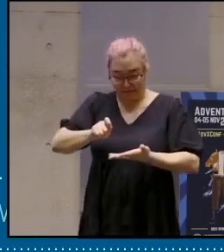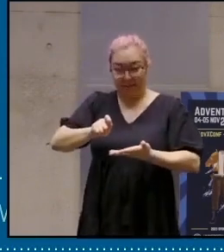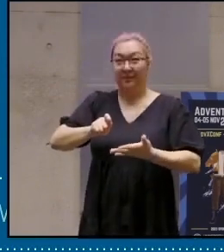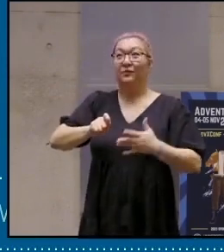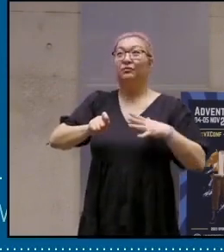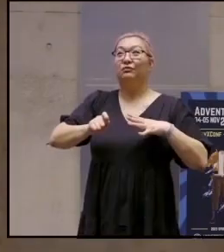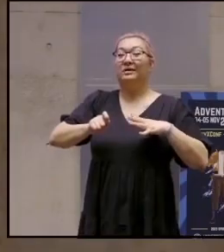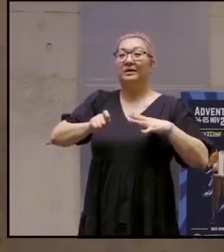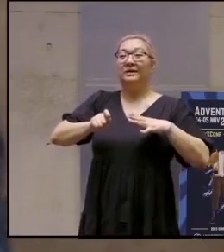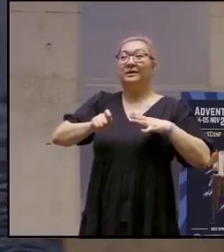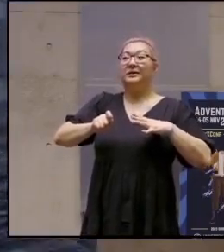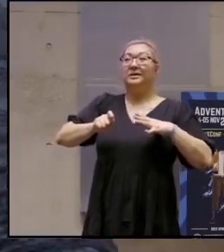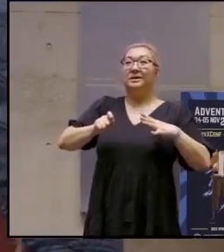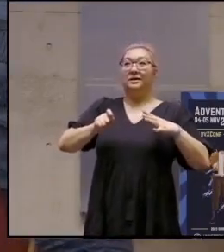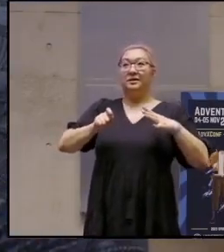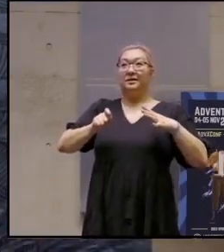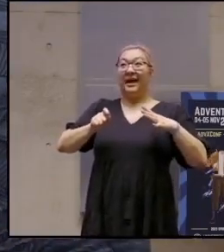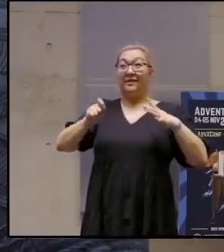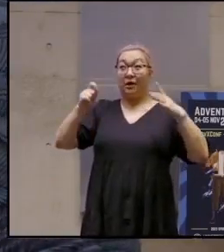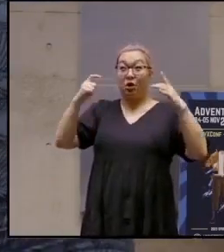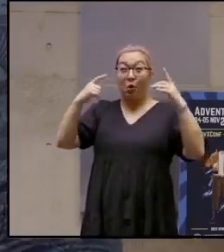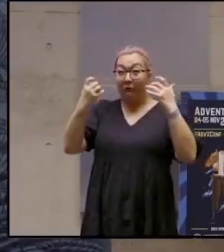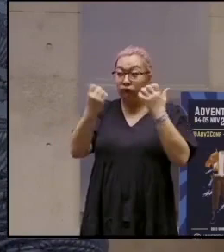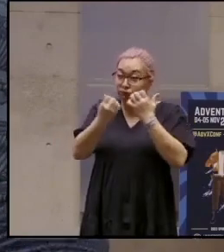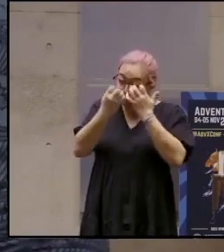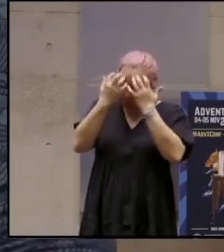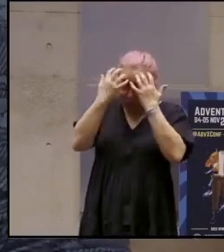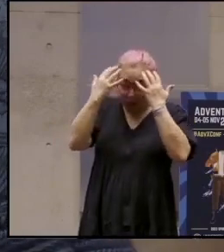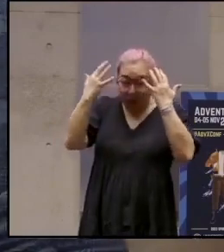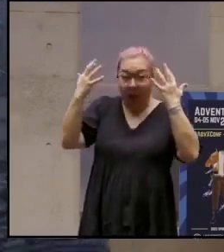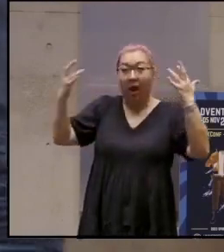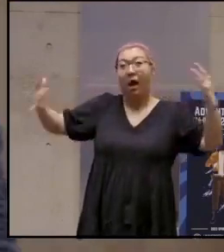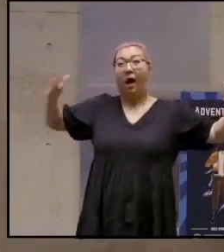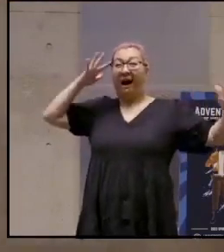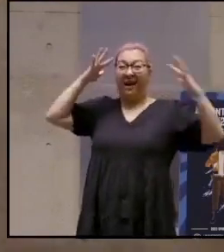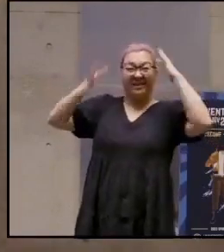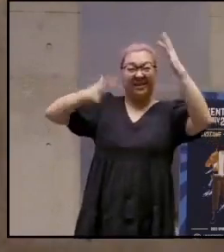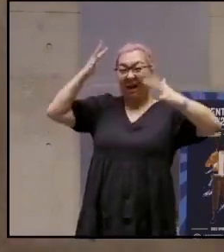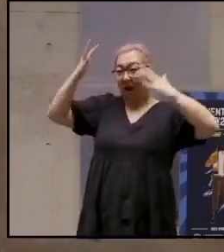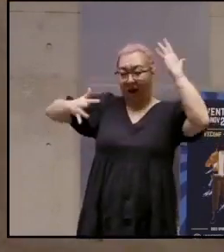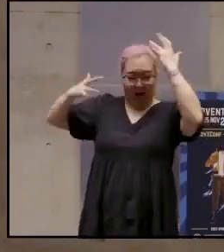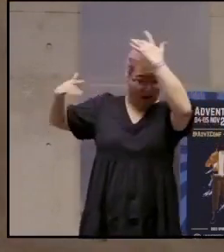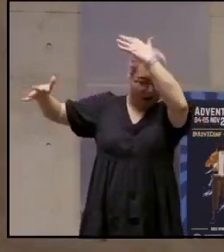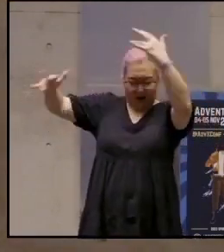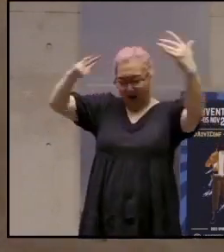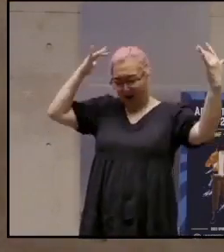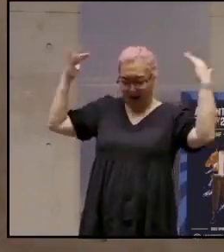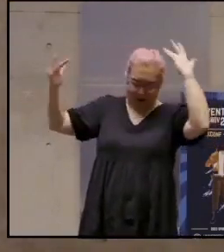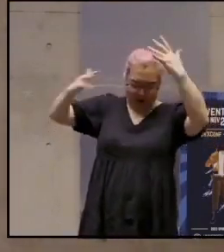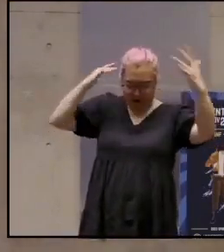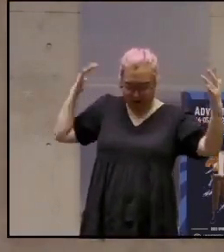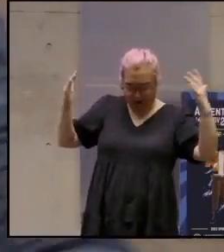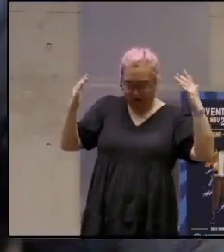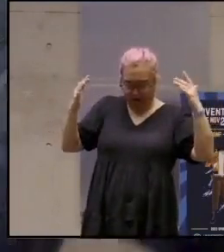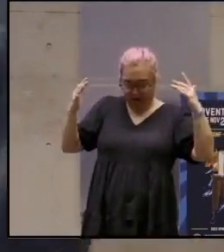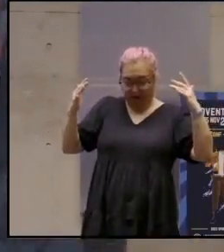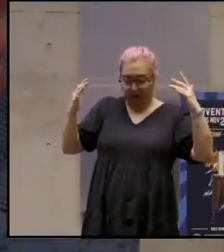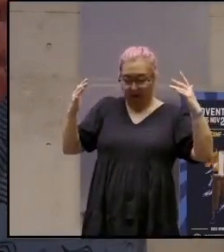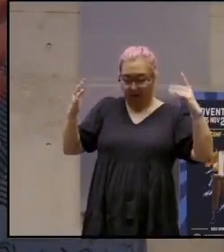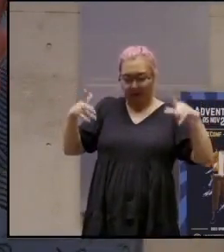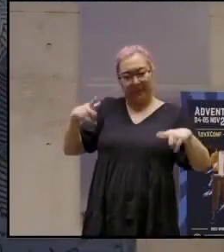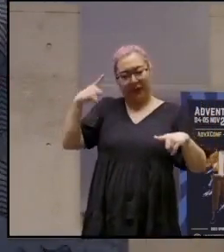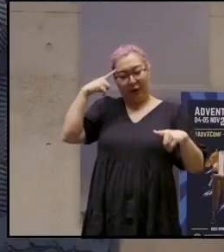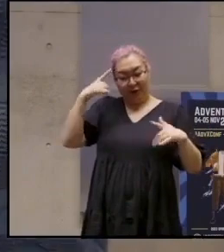feverish moment, whether you are ideating solo or in a group, you're probably getting a constant churn of